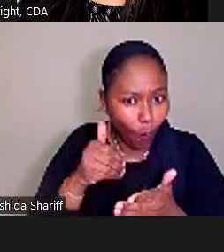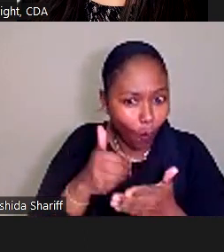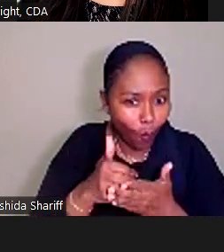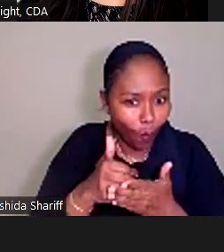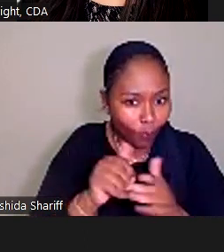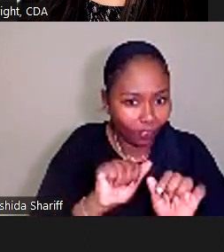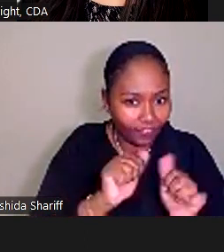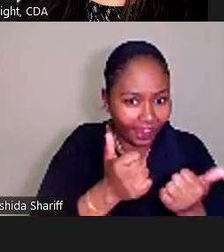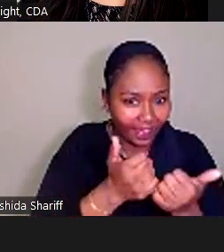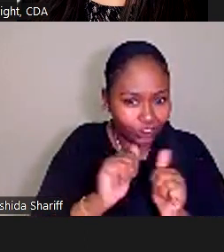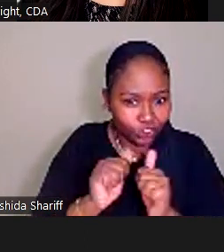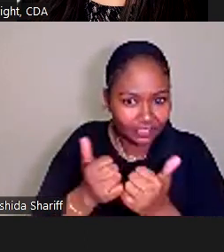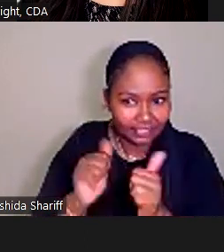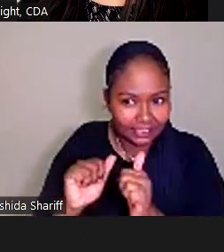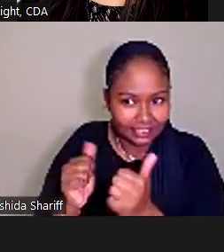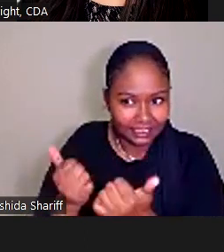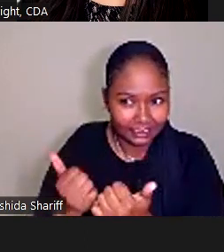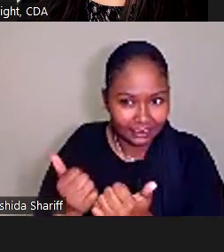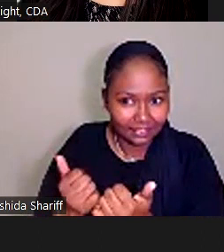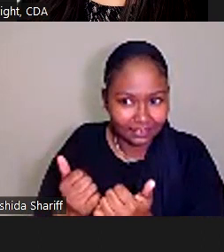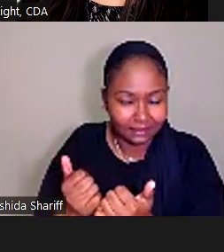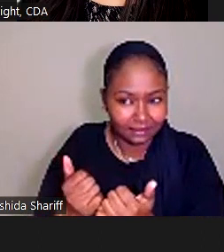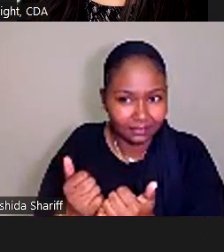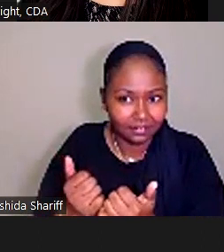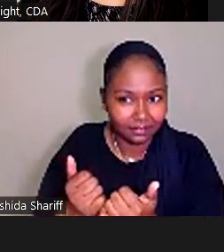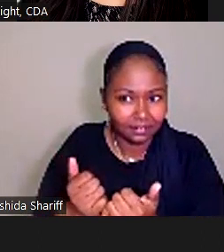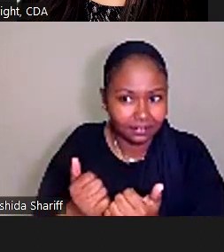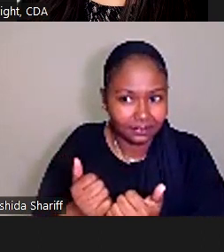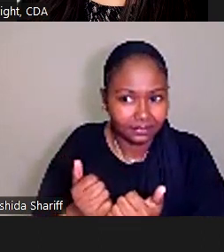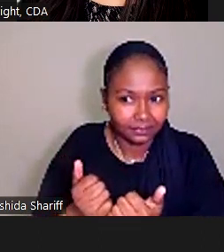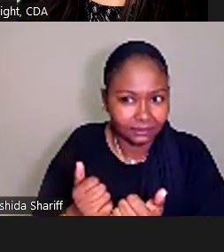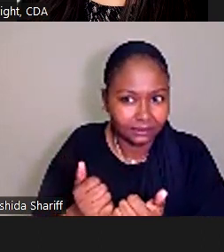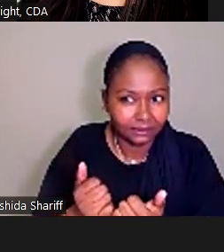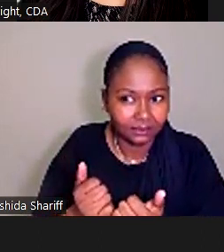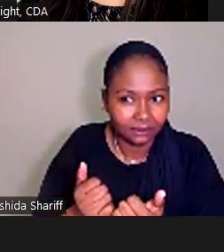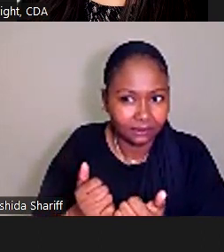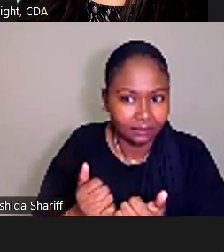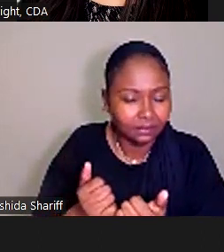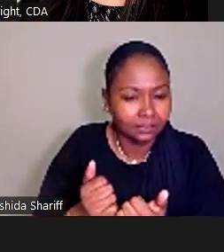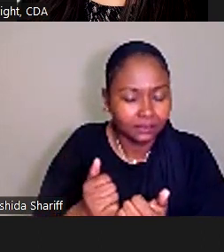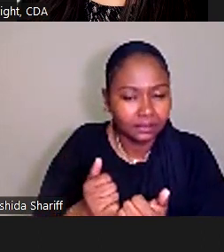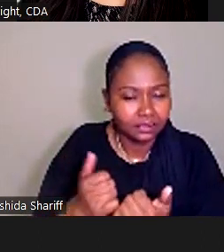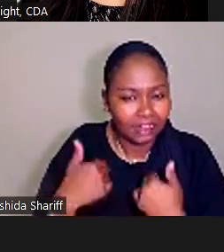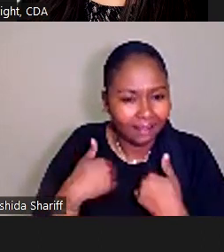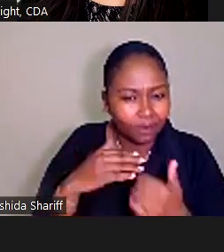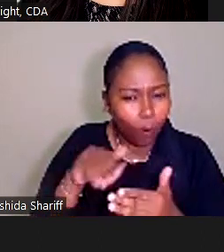program for crime victims and other victims of elderly abuse under one roof?